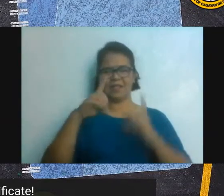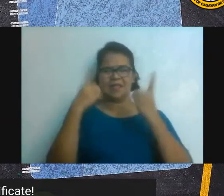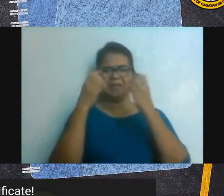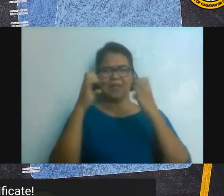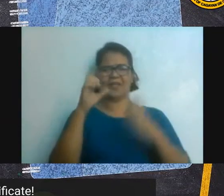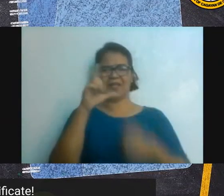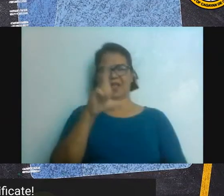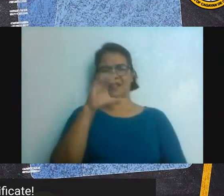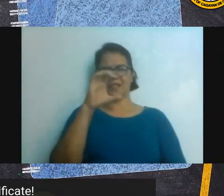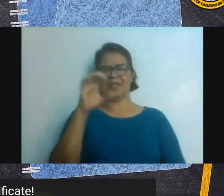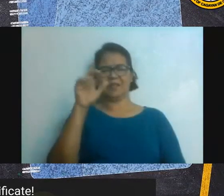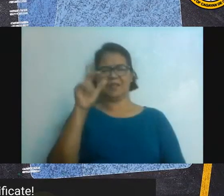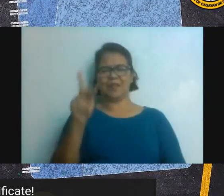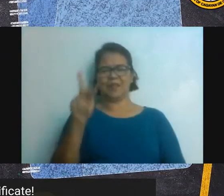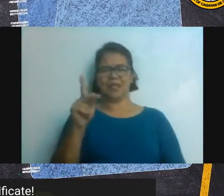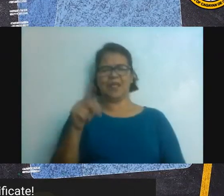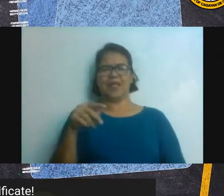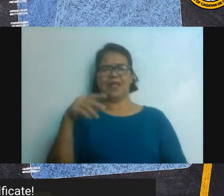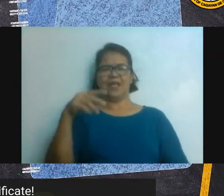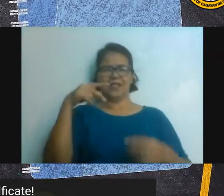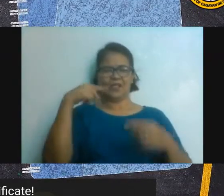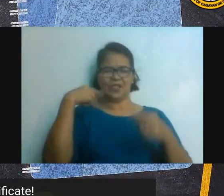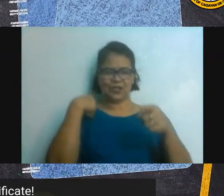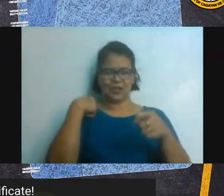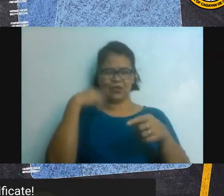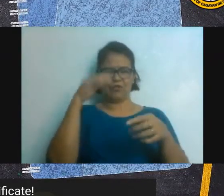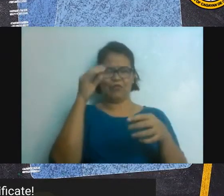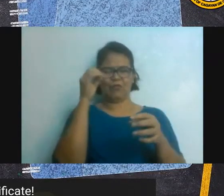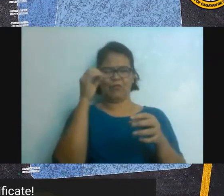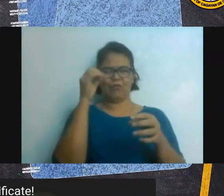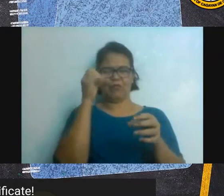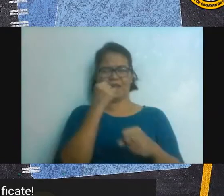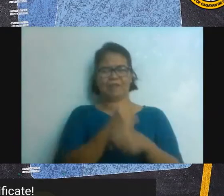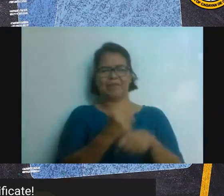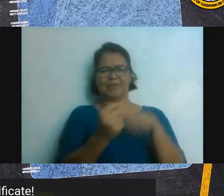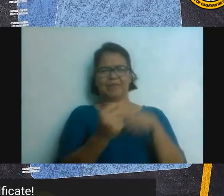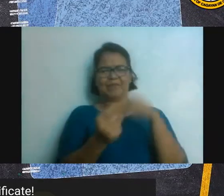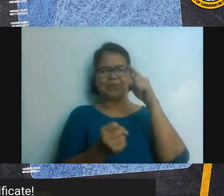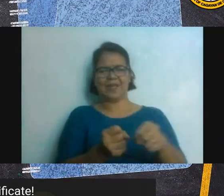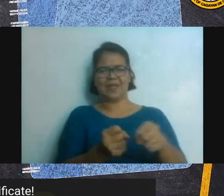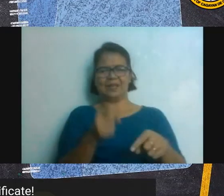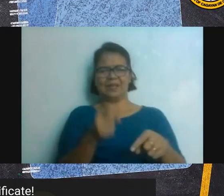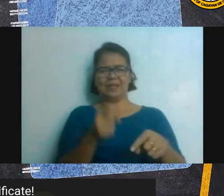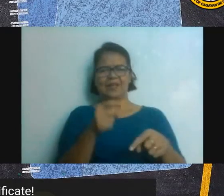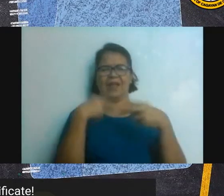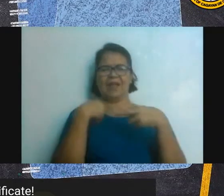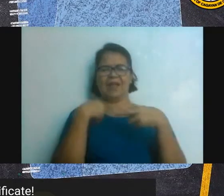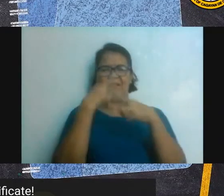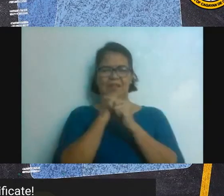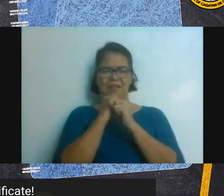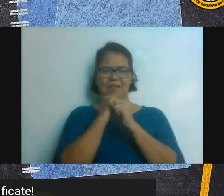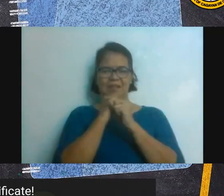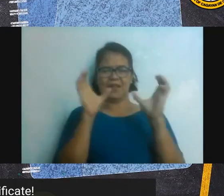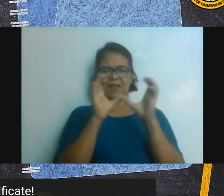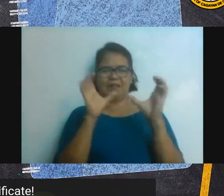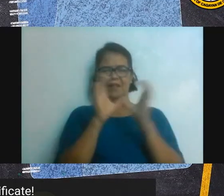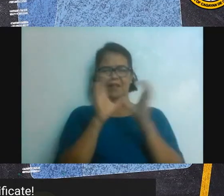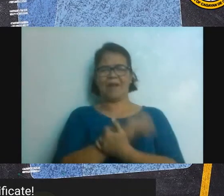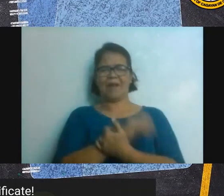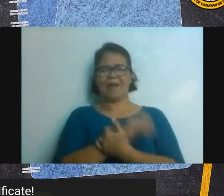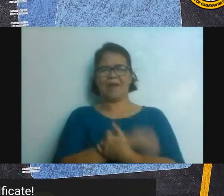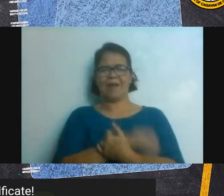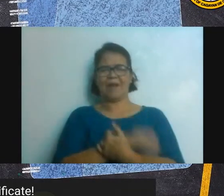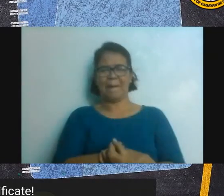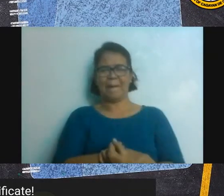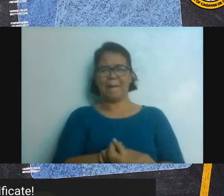po ay gagawin nyo right after this session. So I think the link is currently open